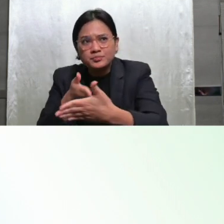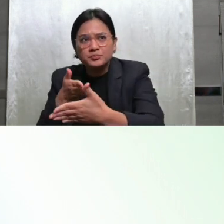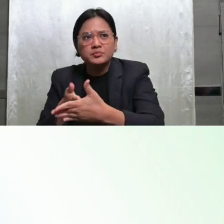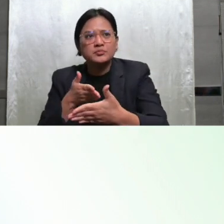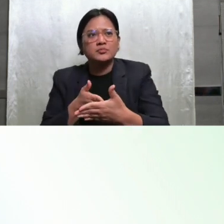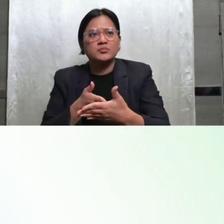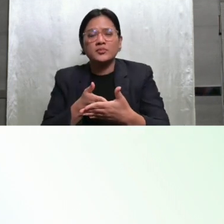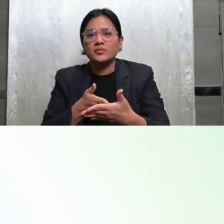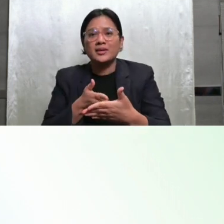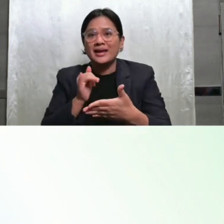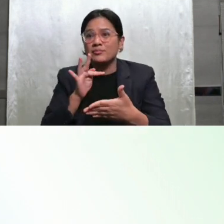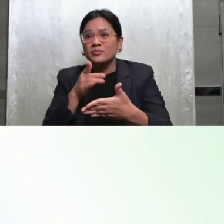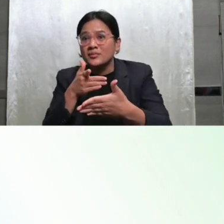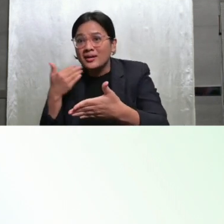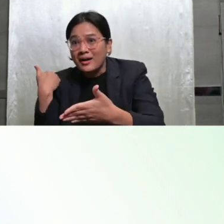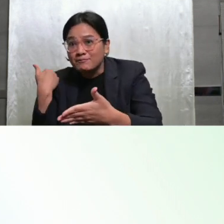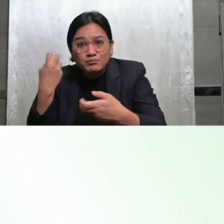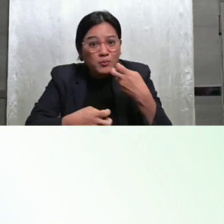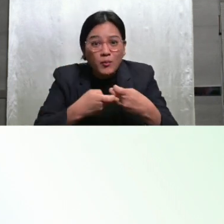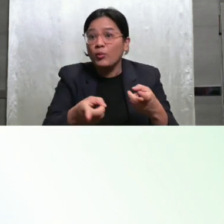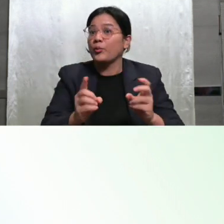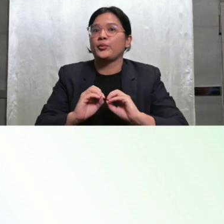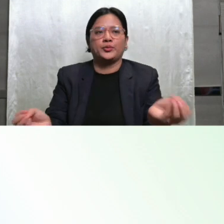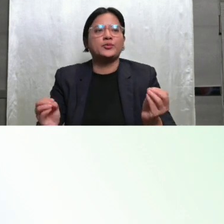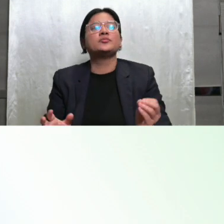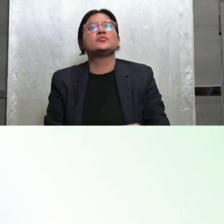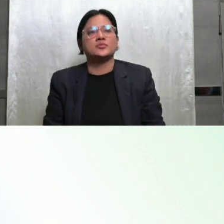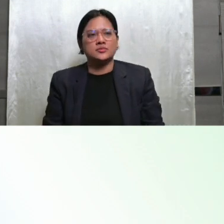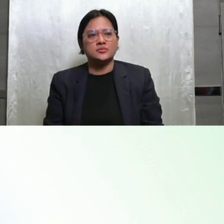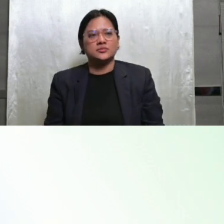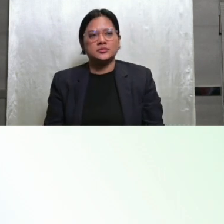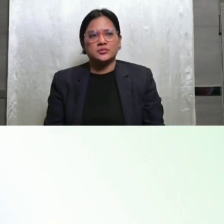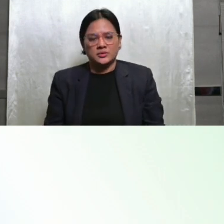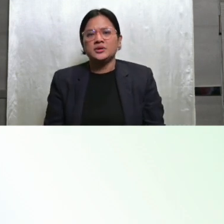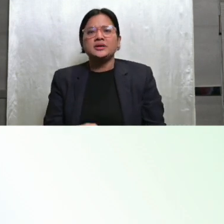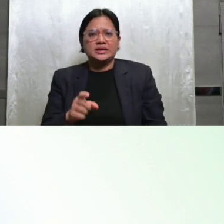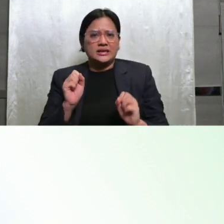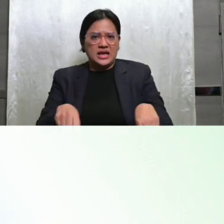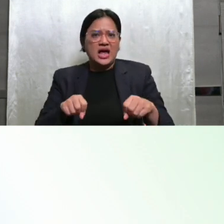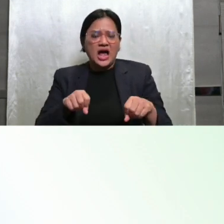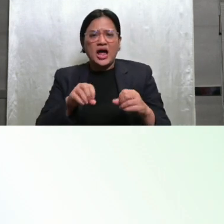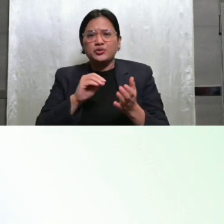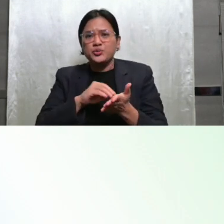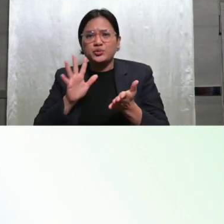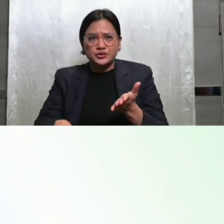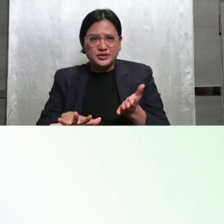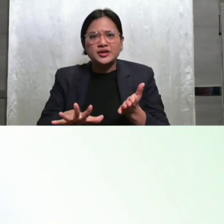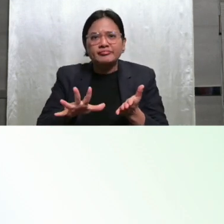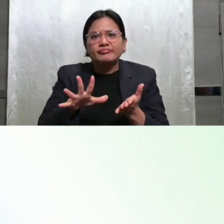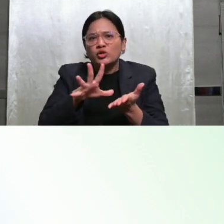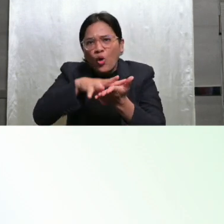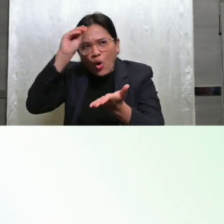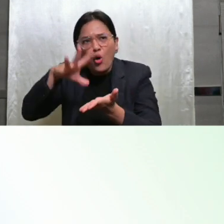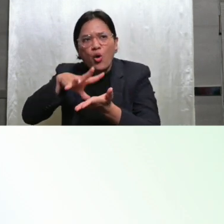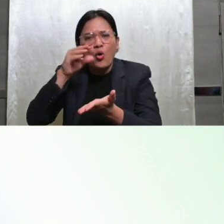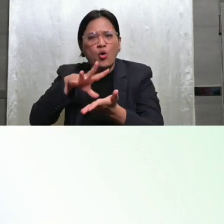time for individual student and still giving an individualized one-on-one attention, right? And finally, the heart